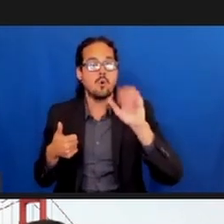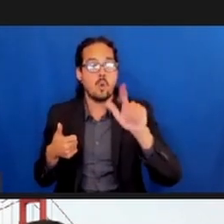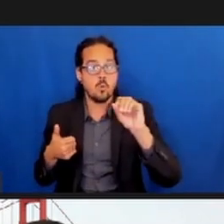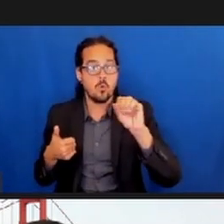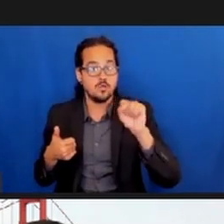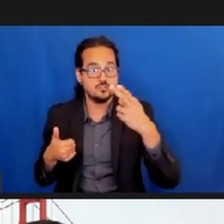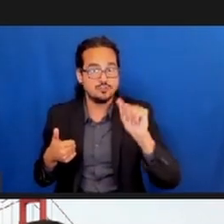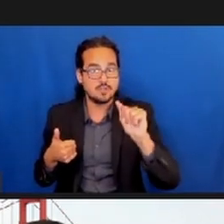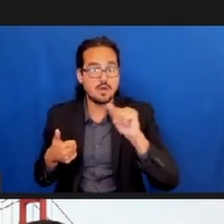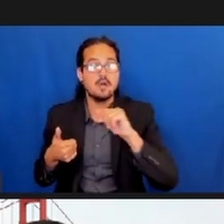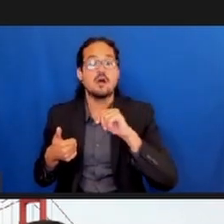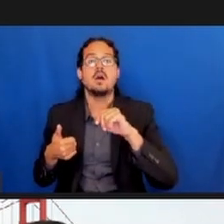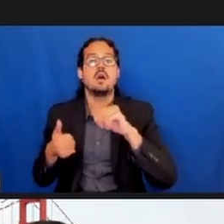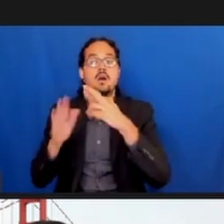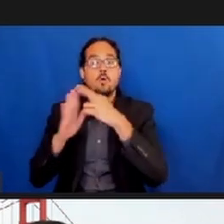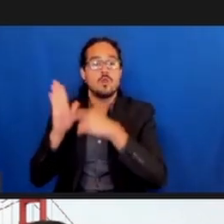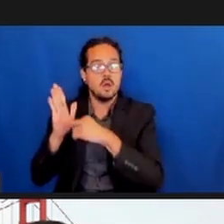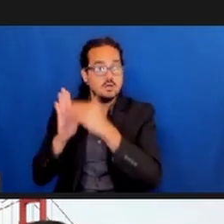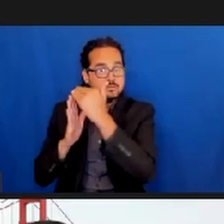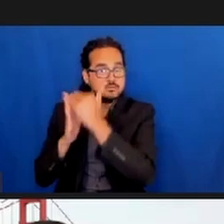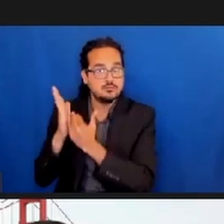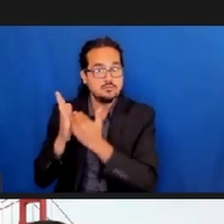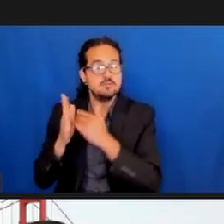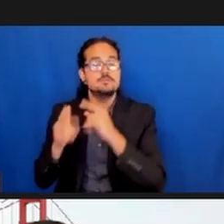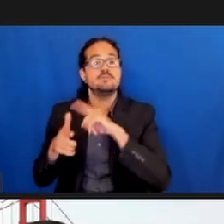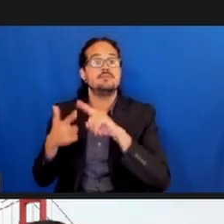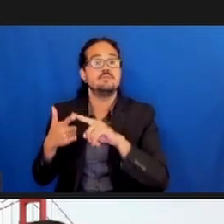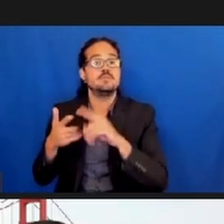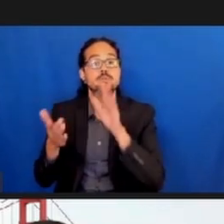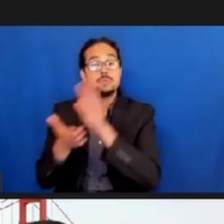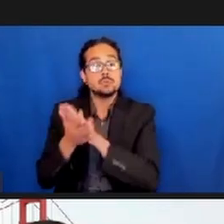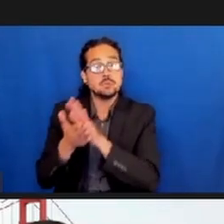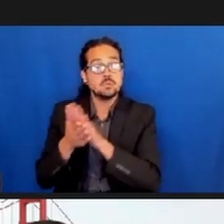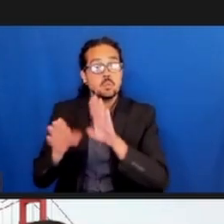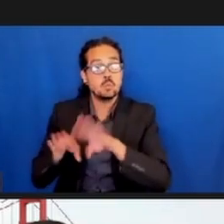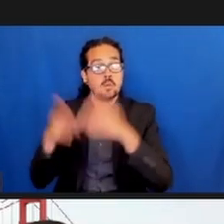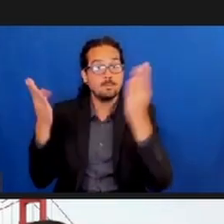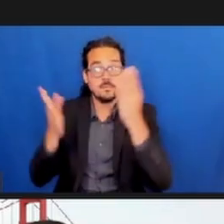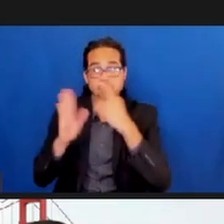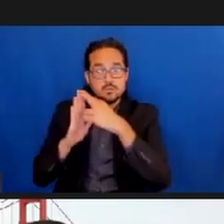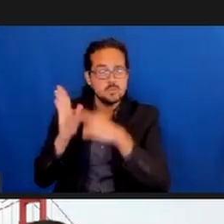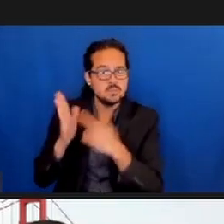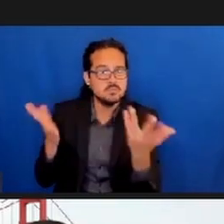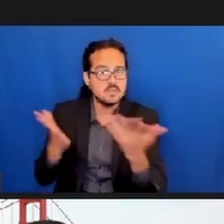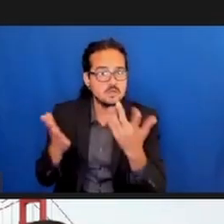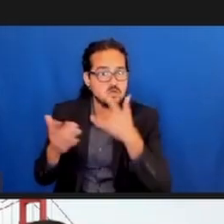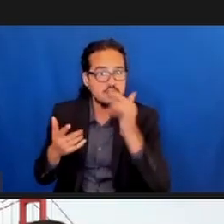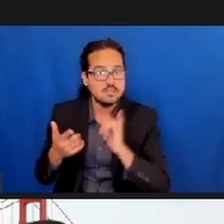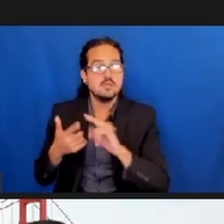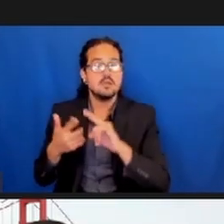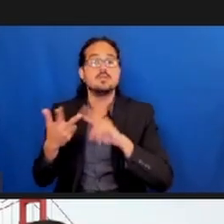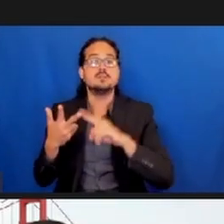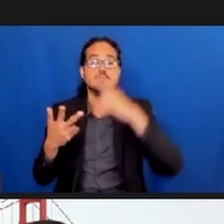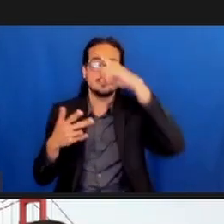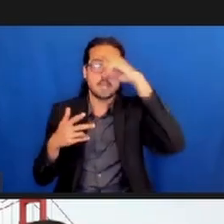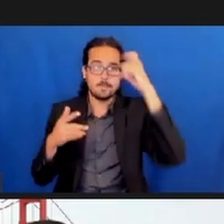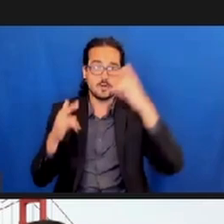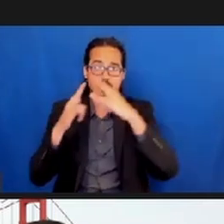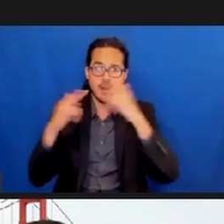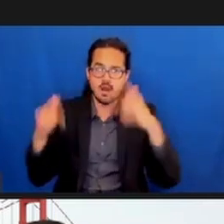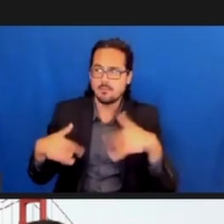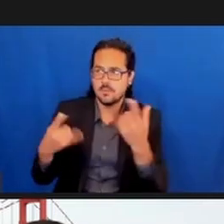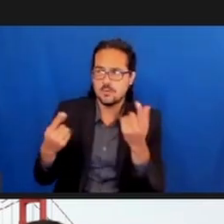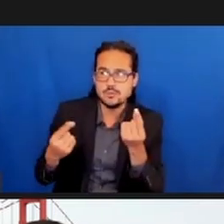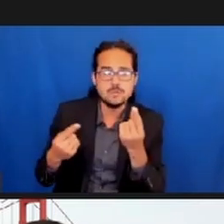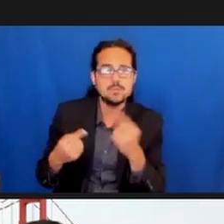as school guidance and summer camp guidance. So I wanted to bring to your attention a few state website resources